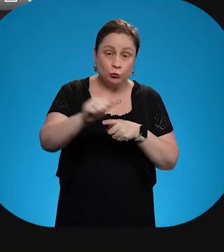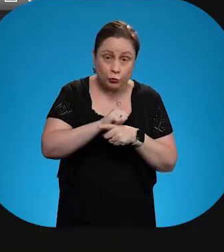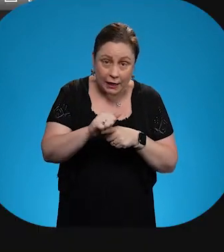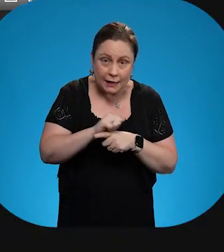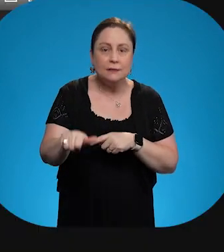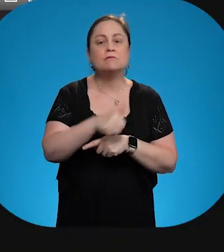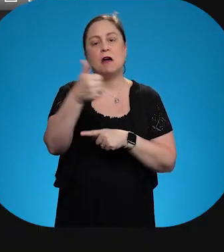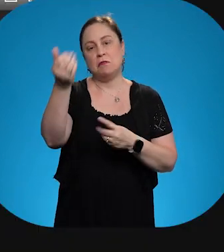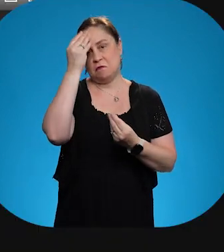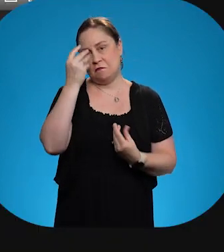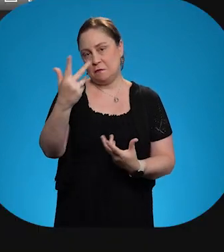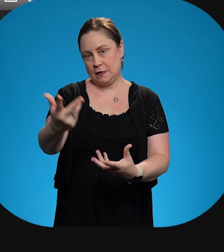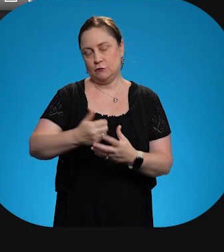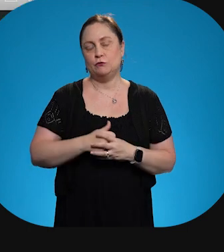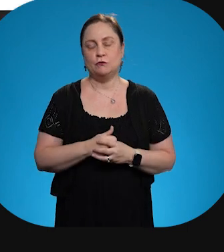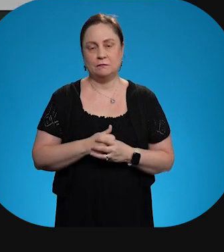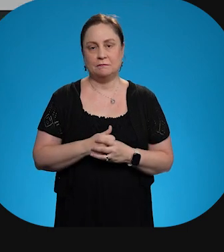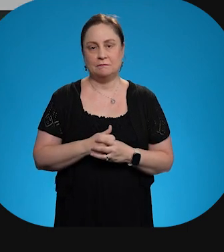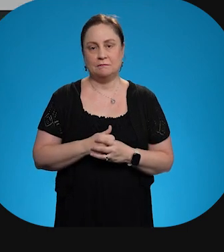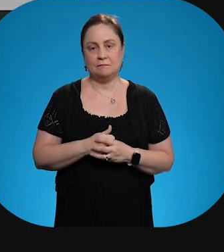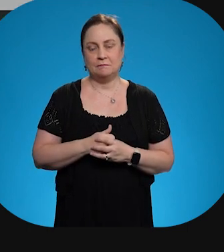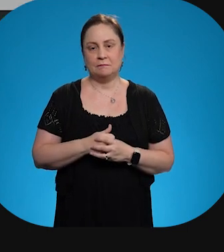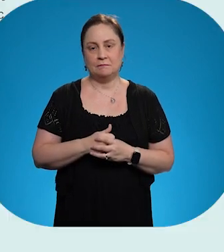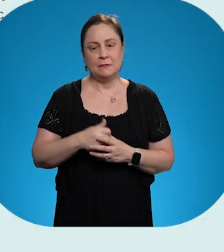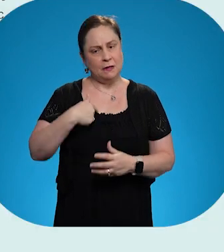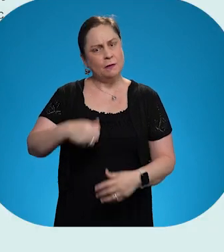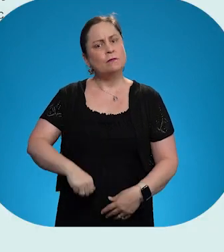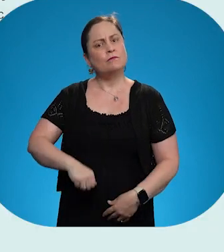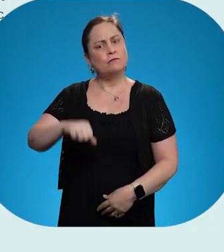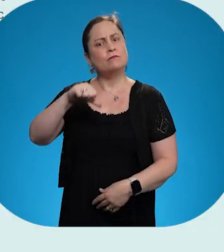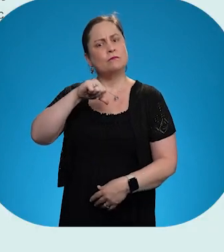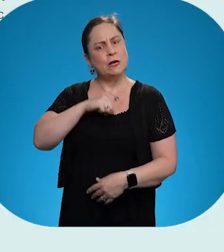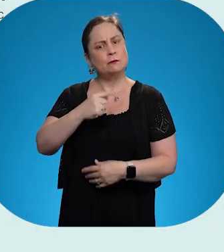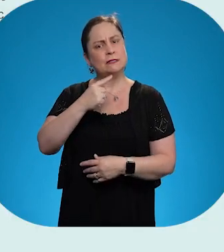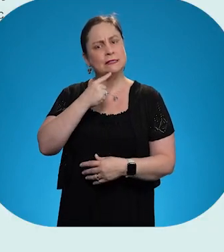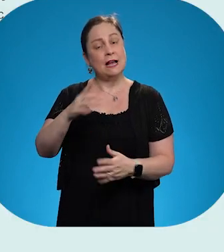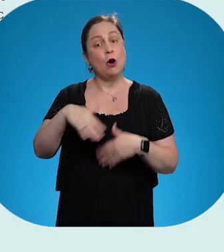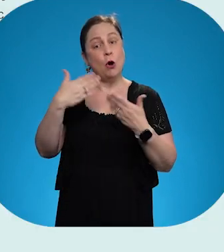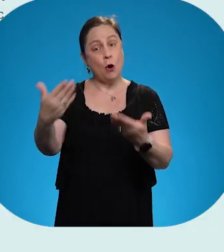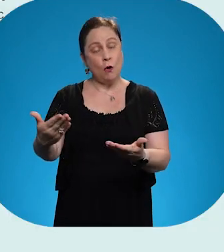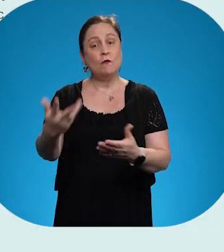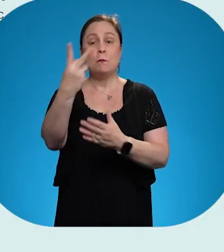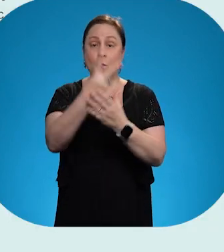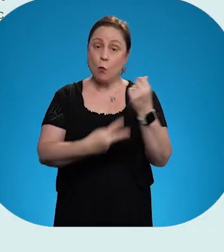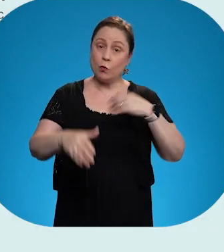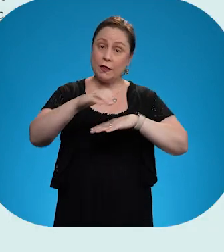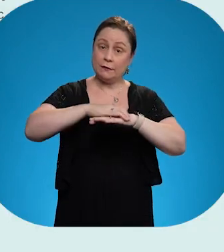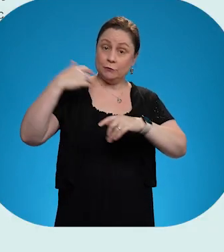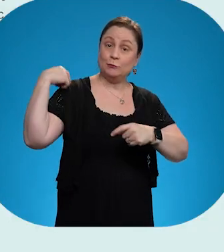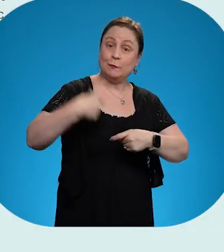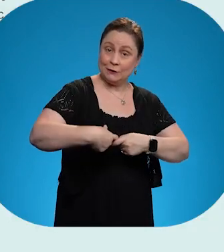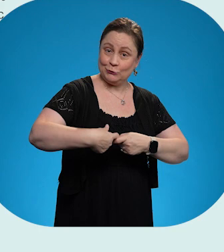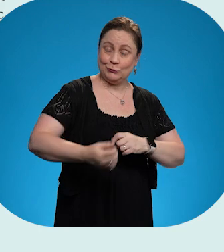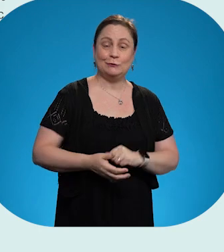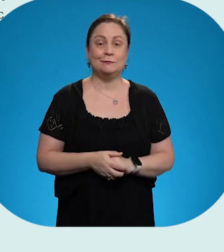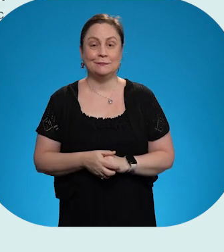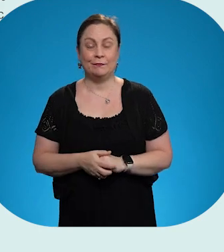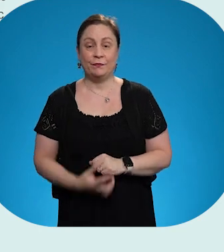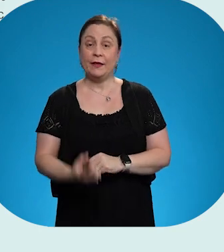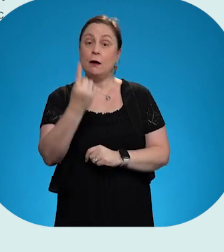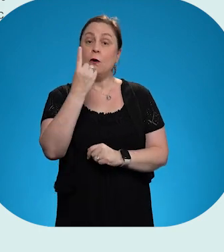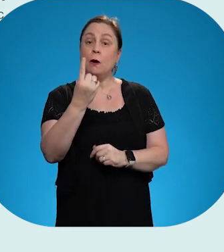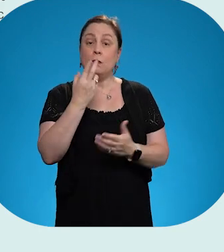including future trainings and other information. I'm proud to say that these are also offered in English and Spanish for the most